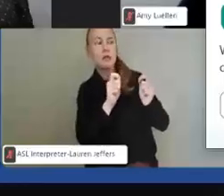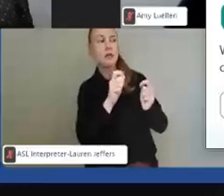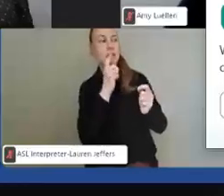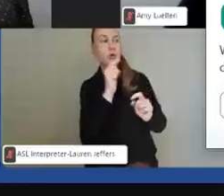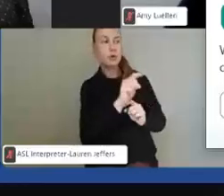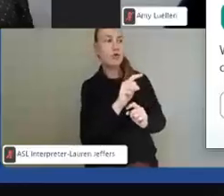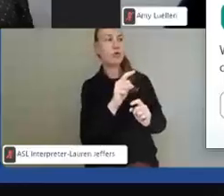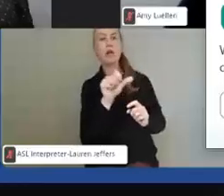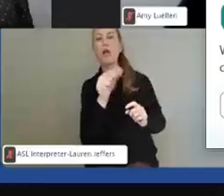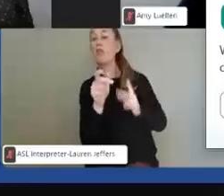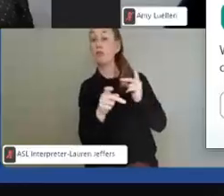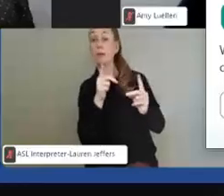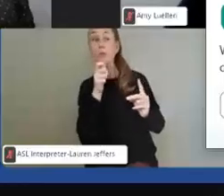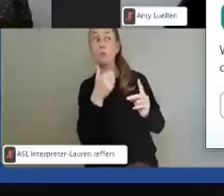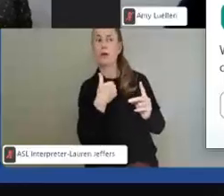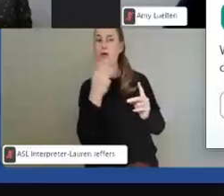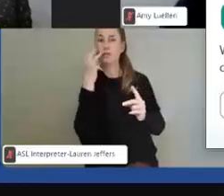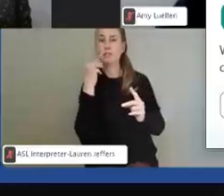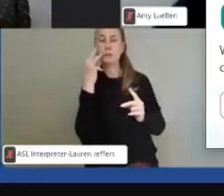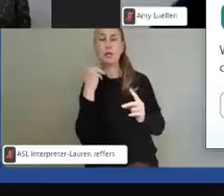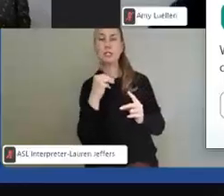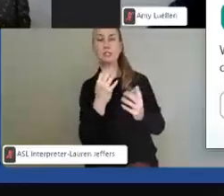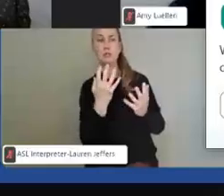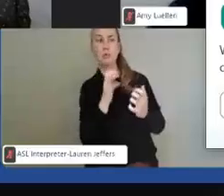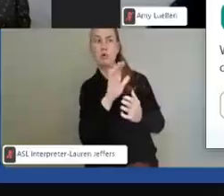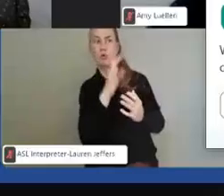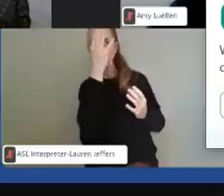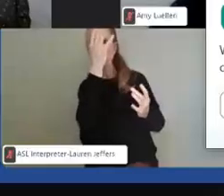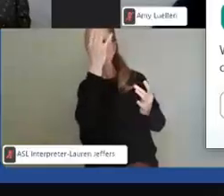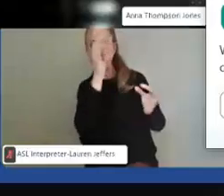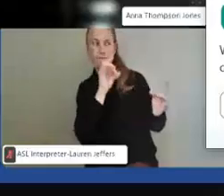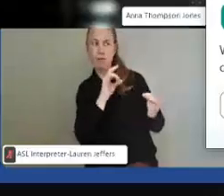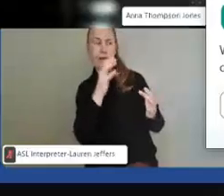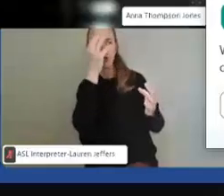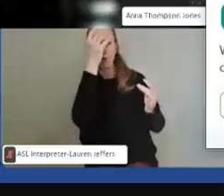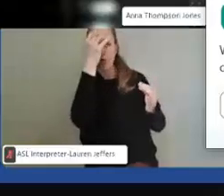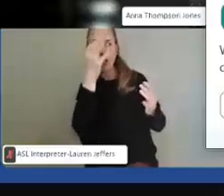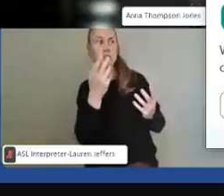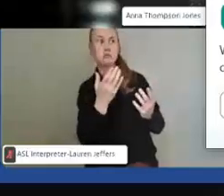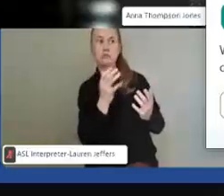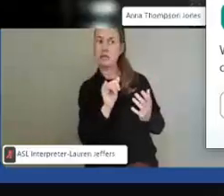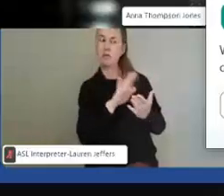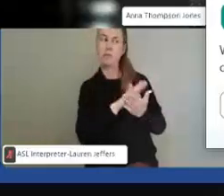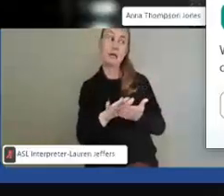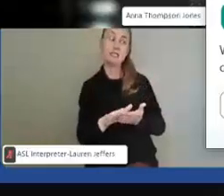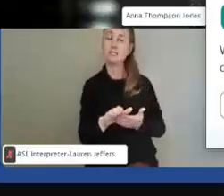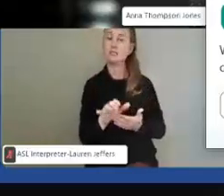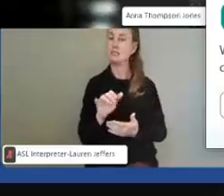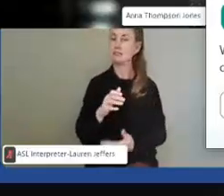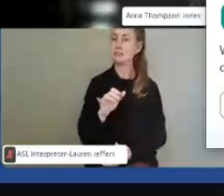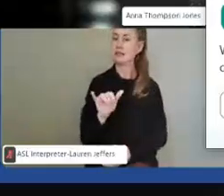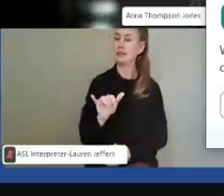experience with that to, lend some thoughts and suggestions would be really nice. That completes